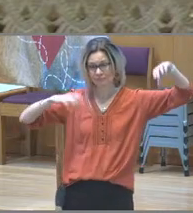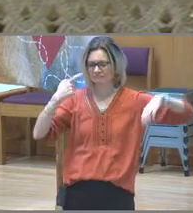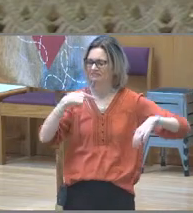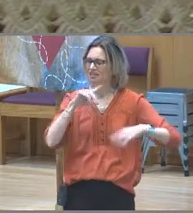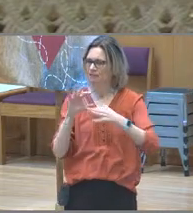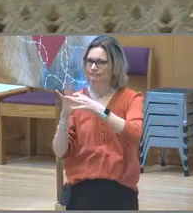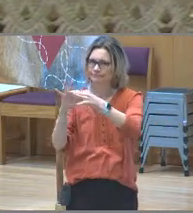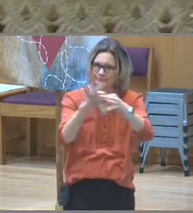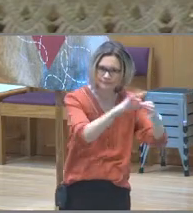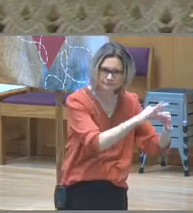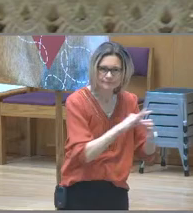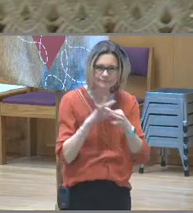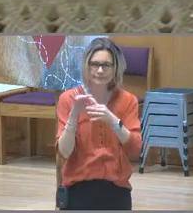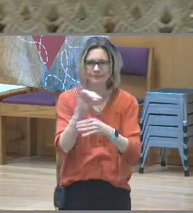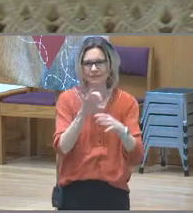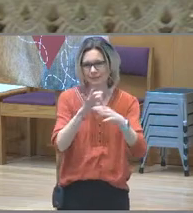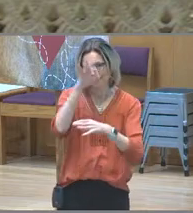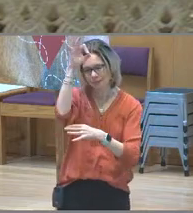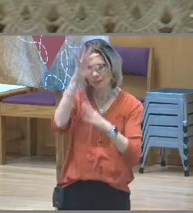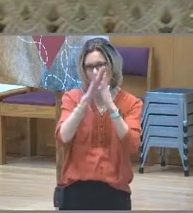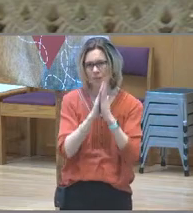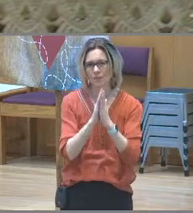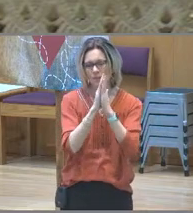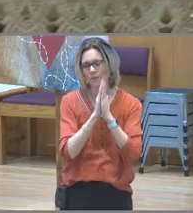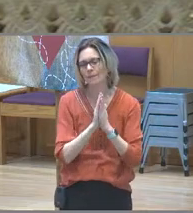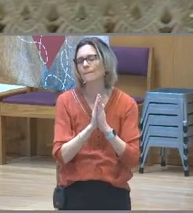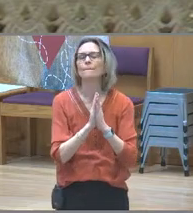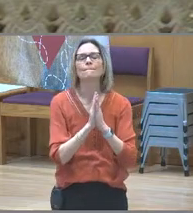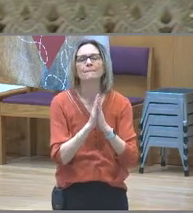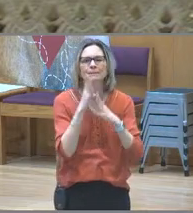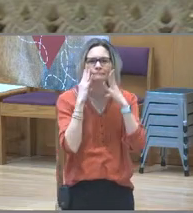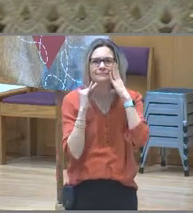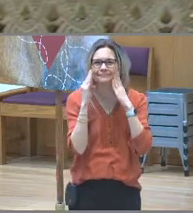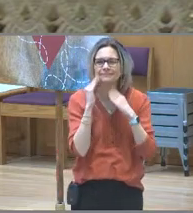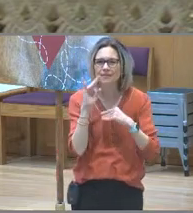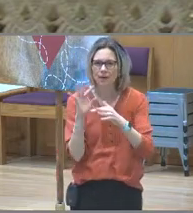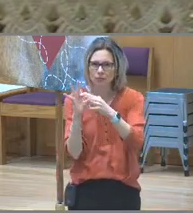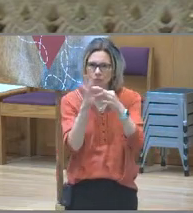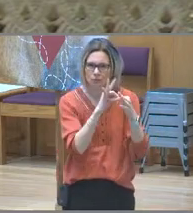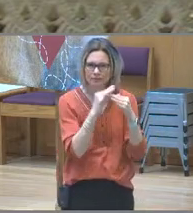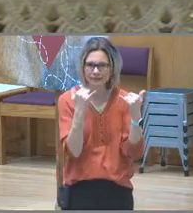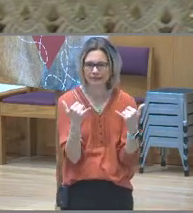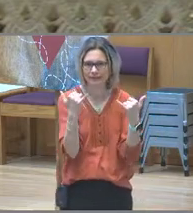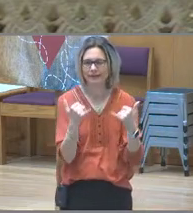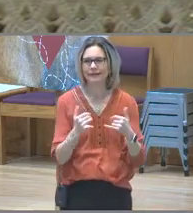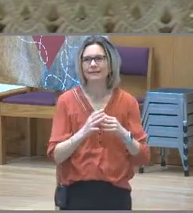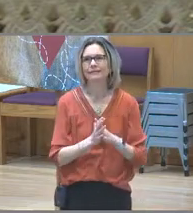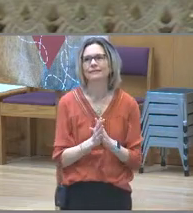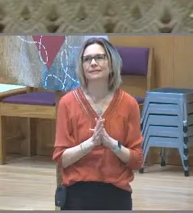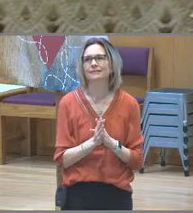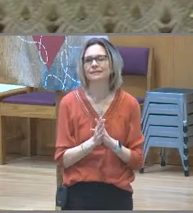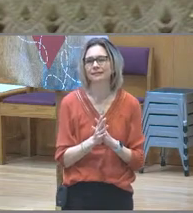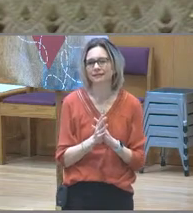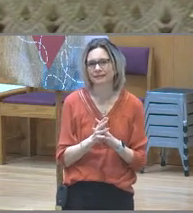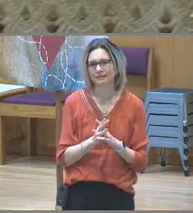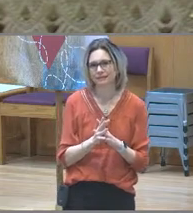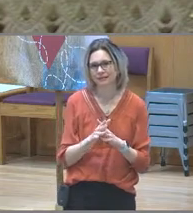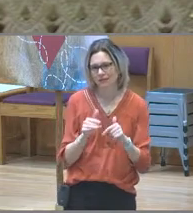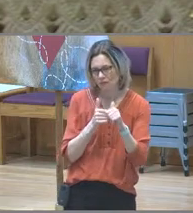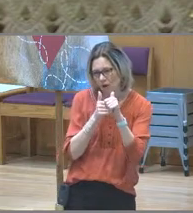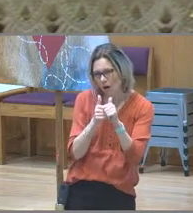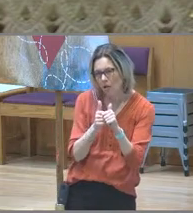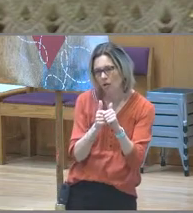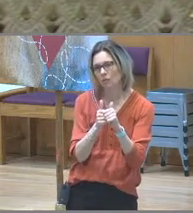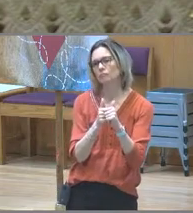same spirit, and we pray and I hope that we can experience that unity today. Please follow the instructions of our